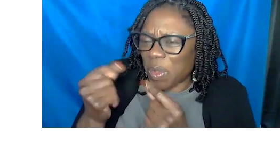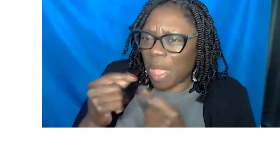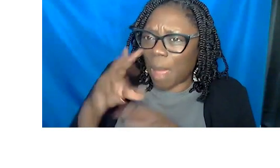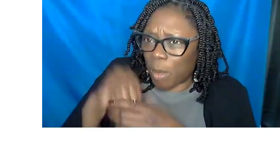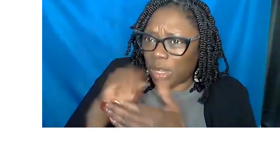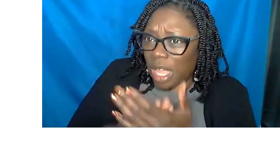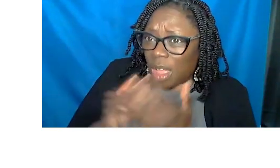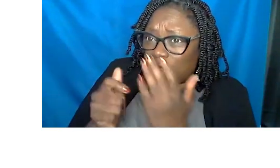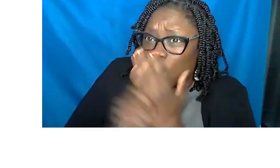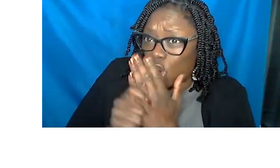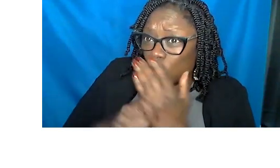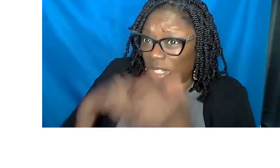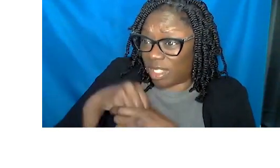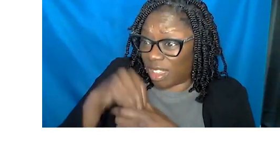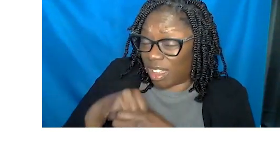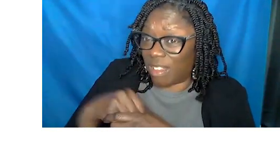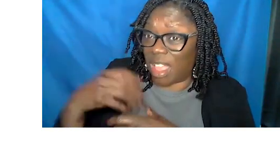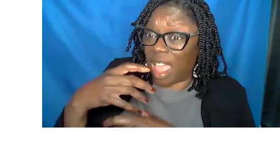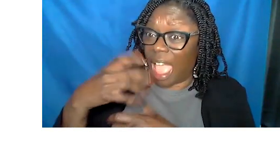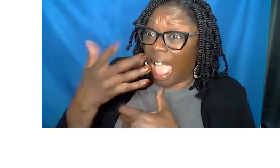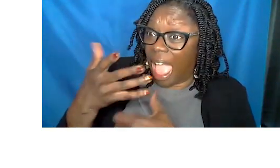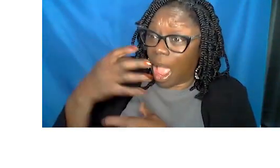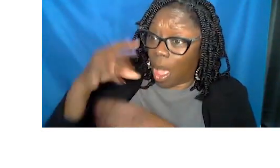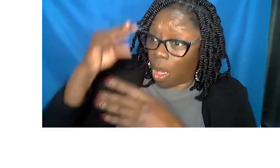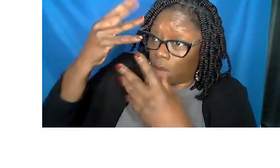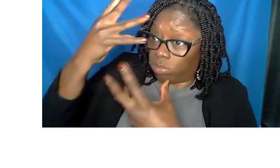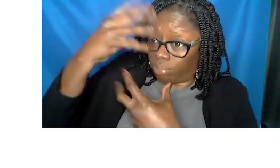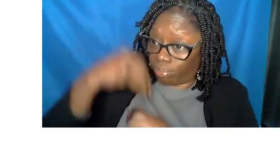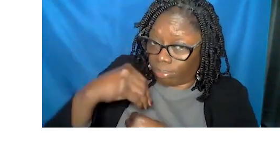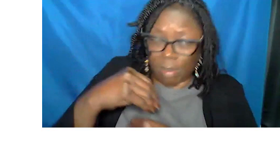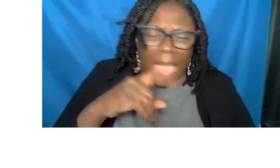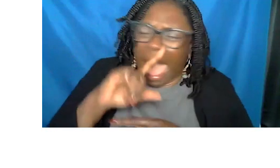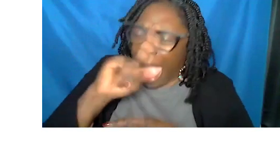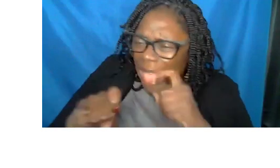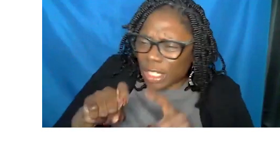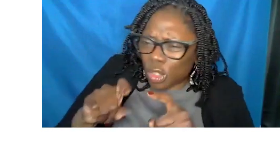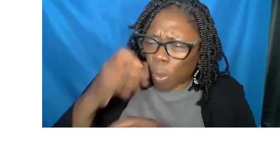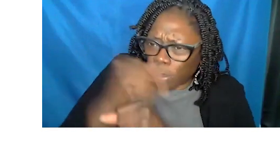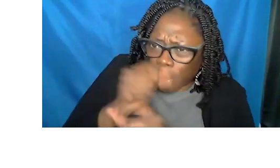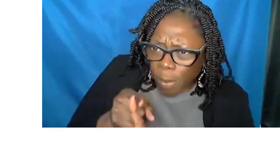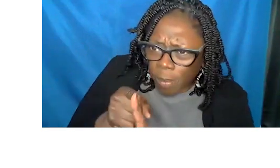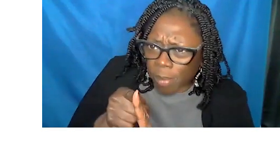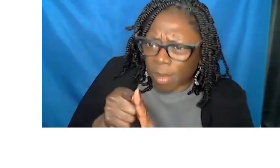to summarize, it didn't do a summary as well as I would